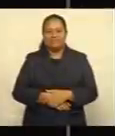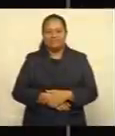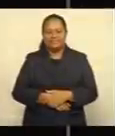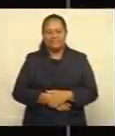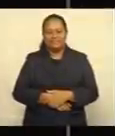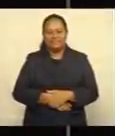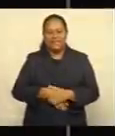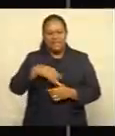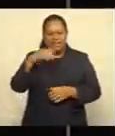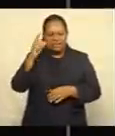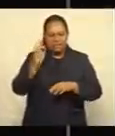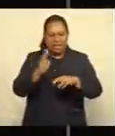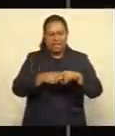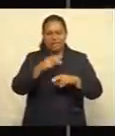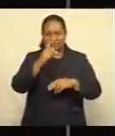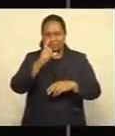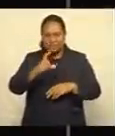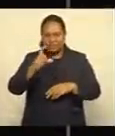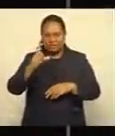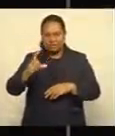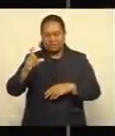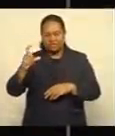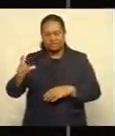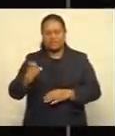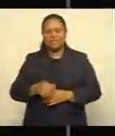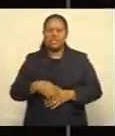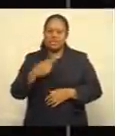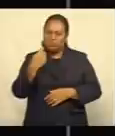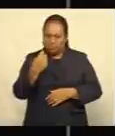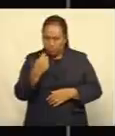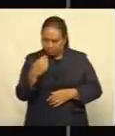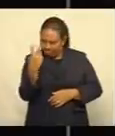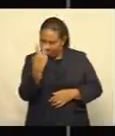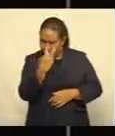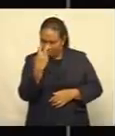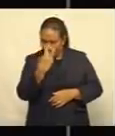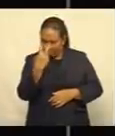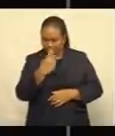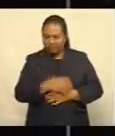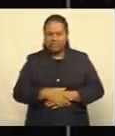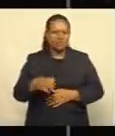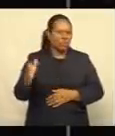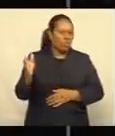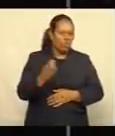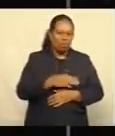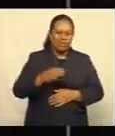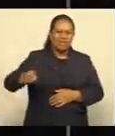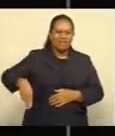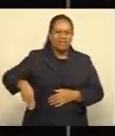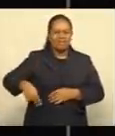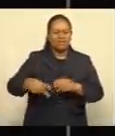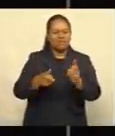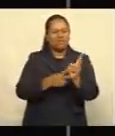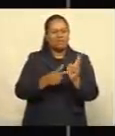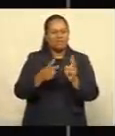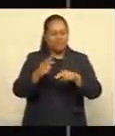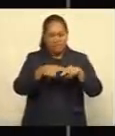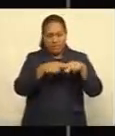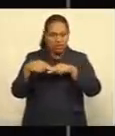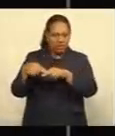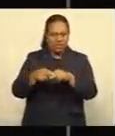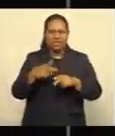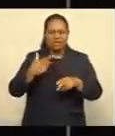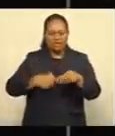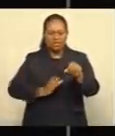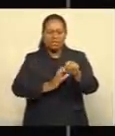The Fiji Commerce and Employers Federation will closely monitor the operational status of its members across Fiji amidst the current